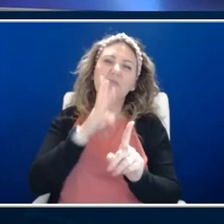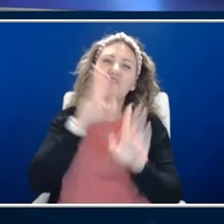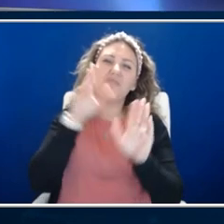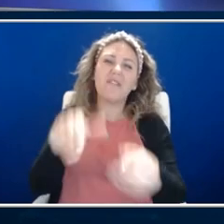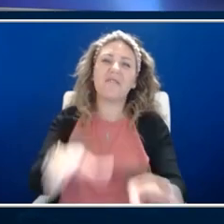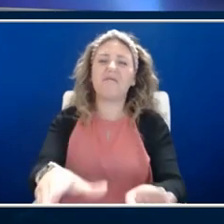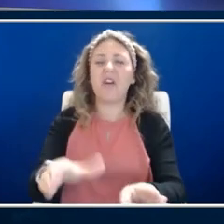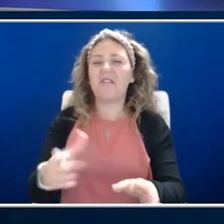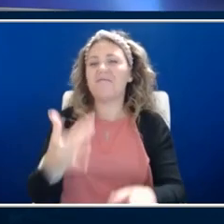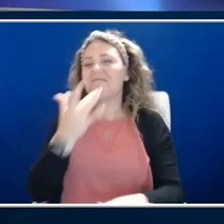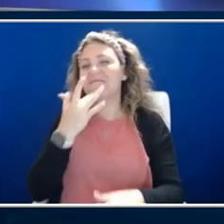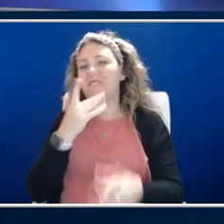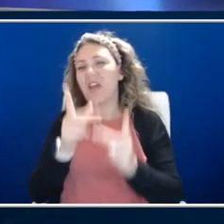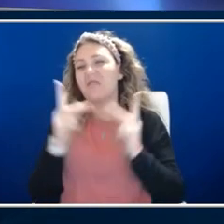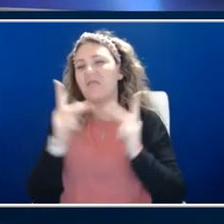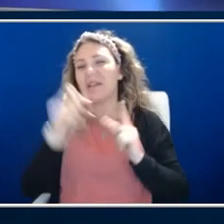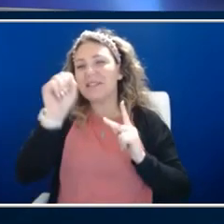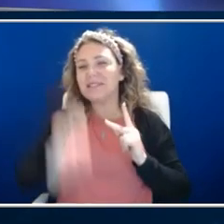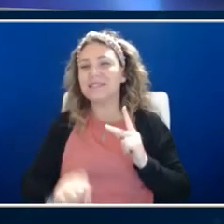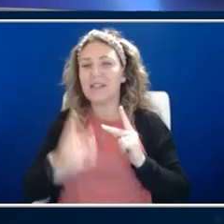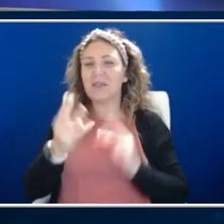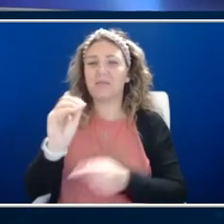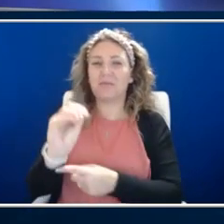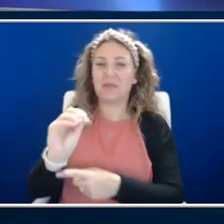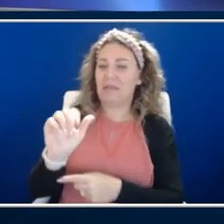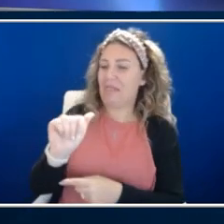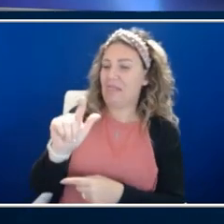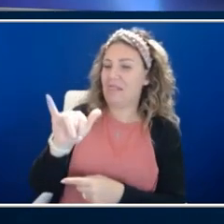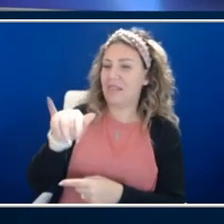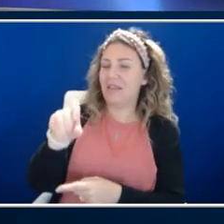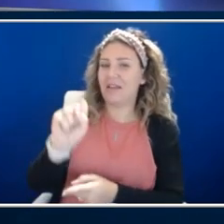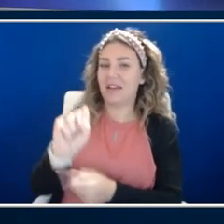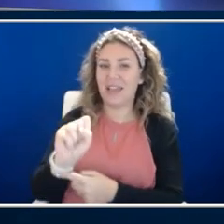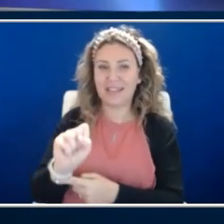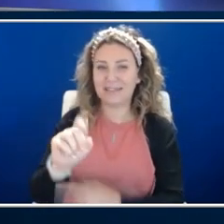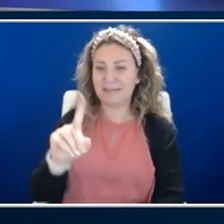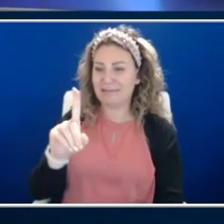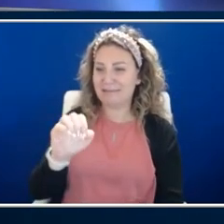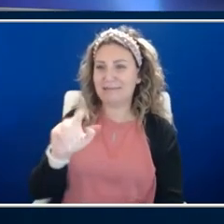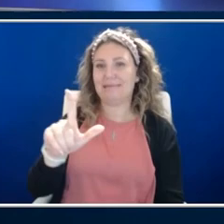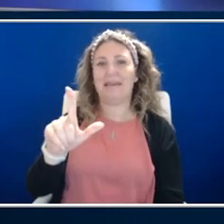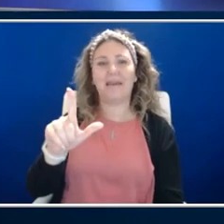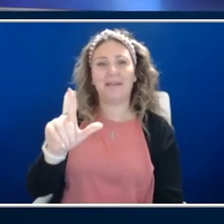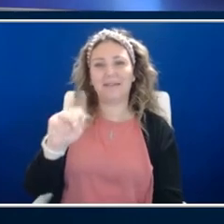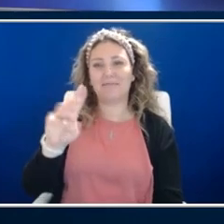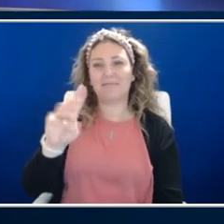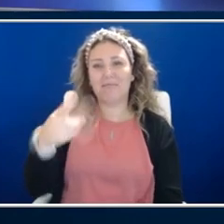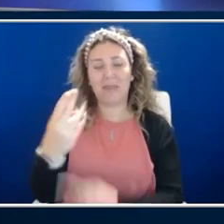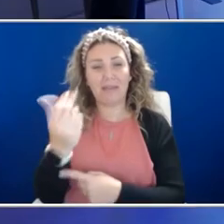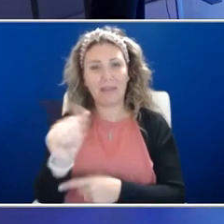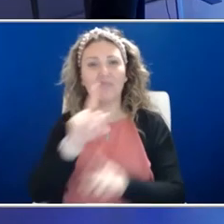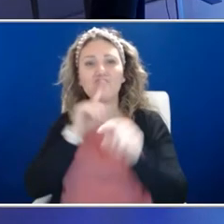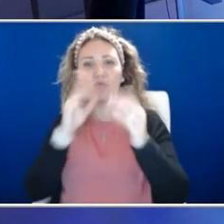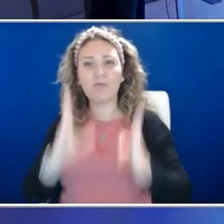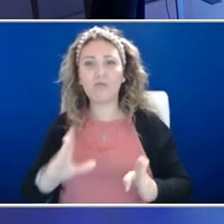Missouri. Hey, Alexa Stelsmith, Dale Sid. Oh my gosh, what did I just say? Do we have any reporter questions out there